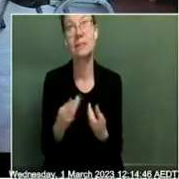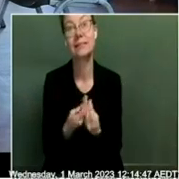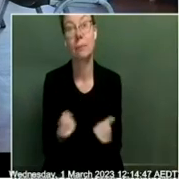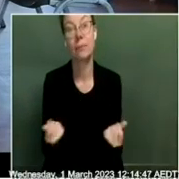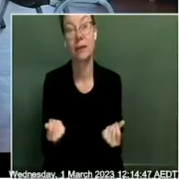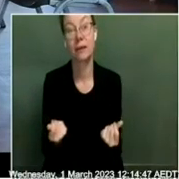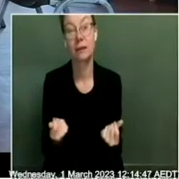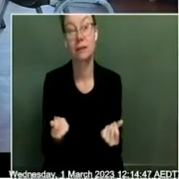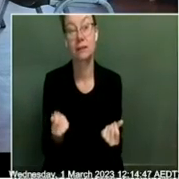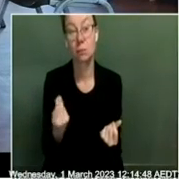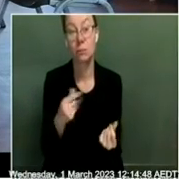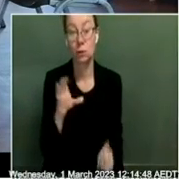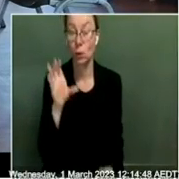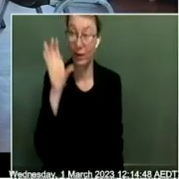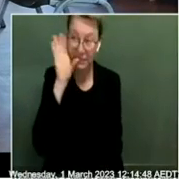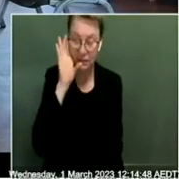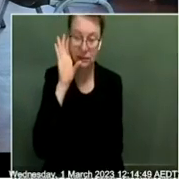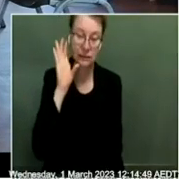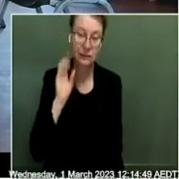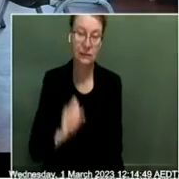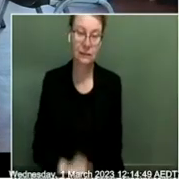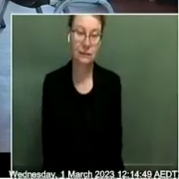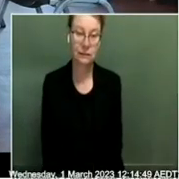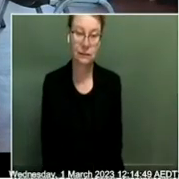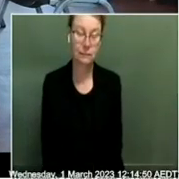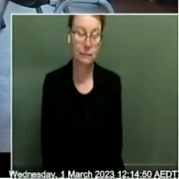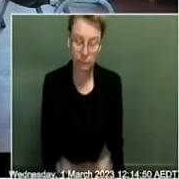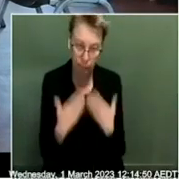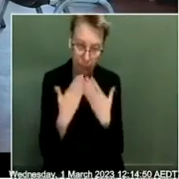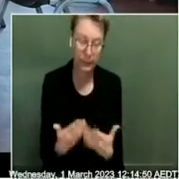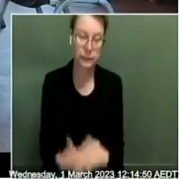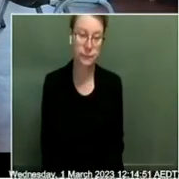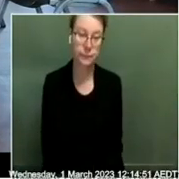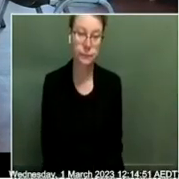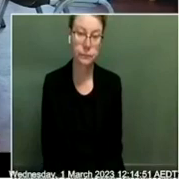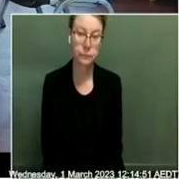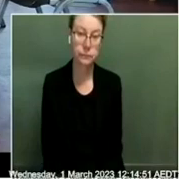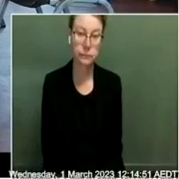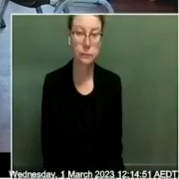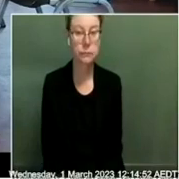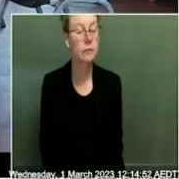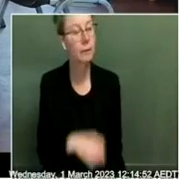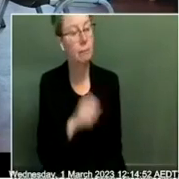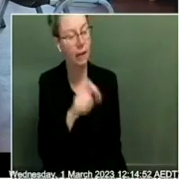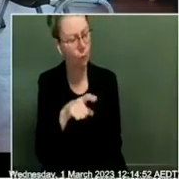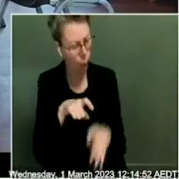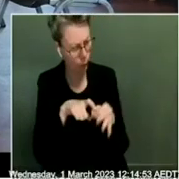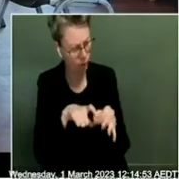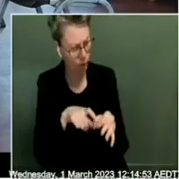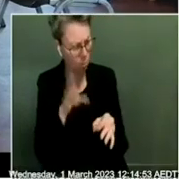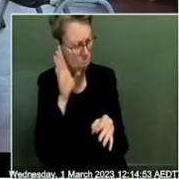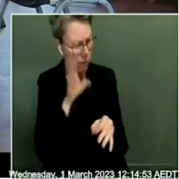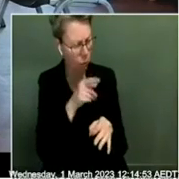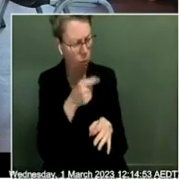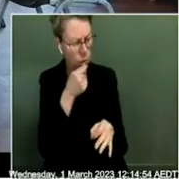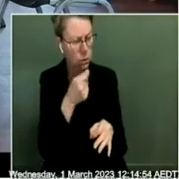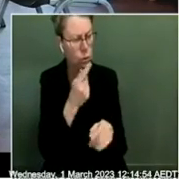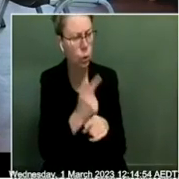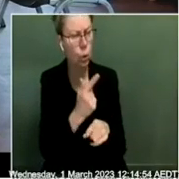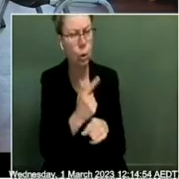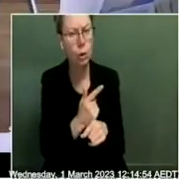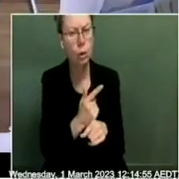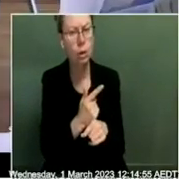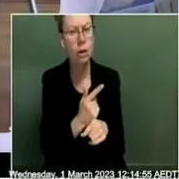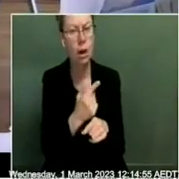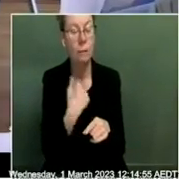story, please. Mm. I've got a question on something you raised earlier, which is massacres, and if it's okay, I just want to go there